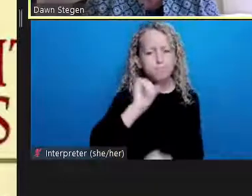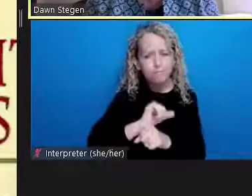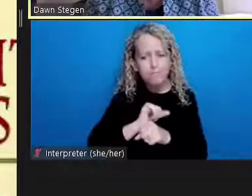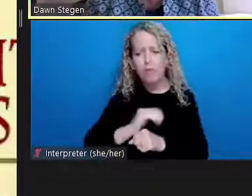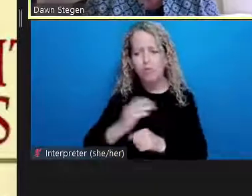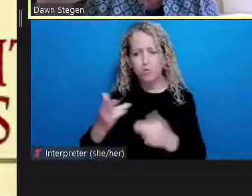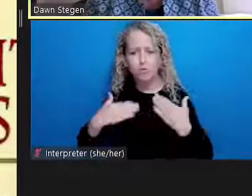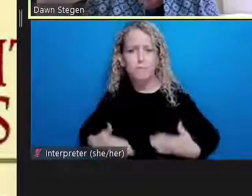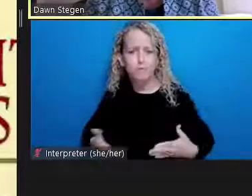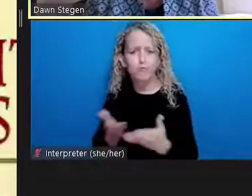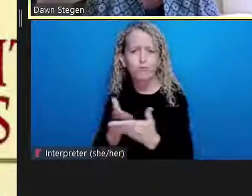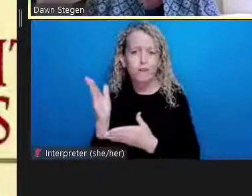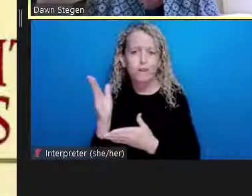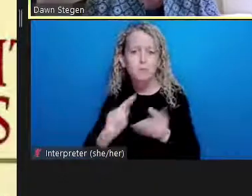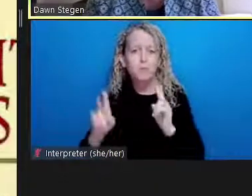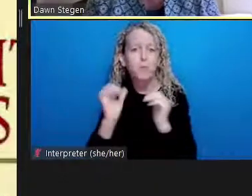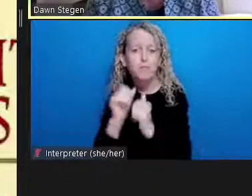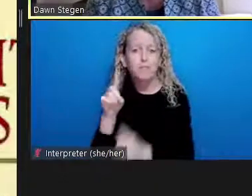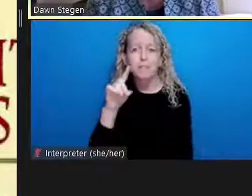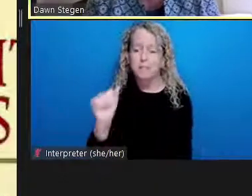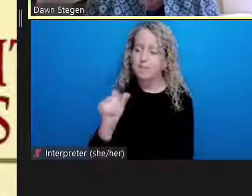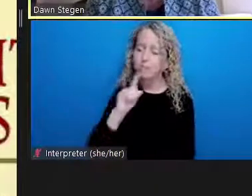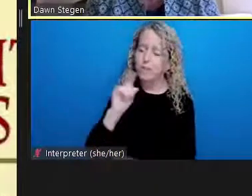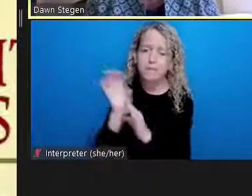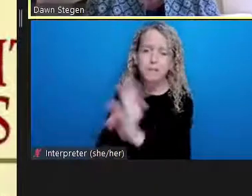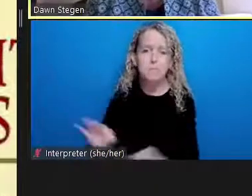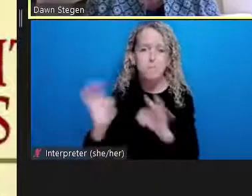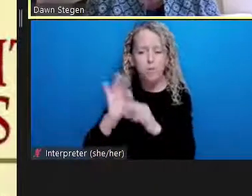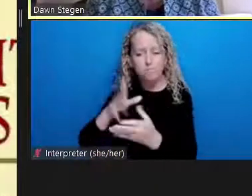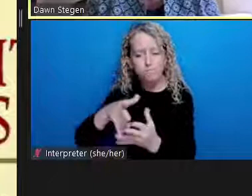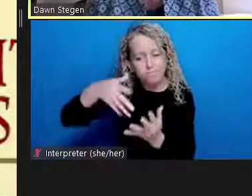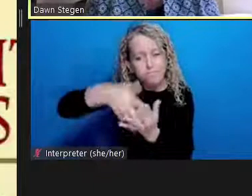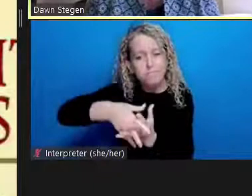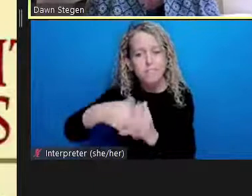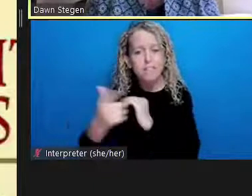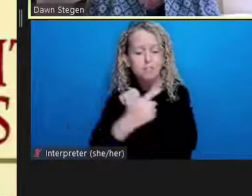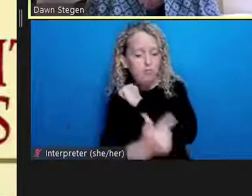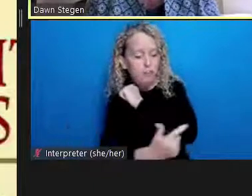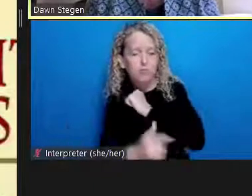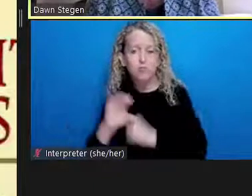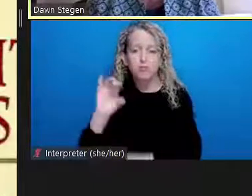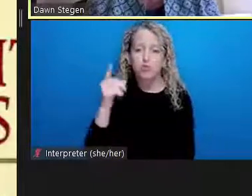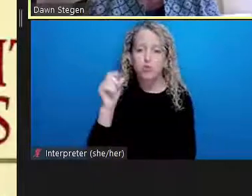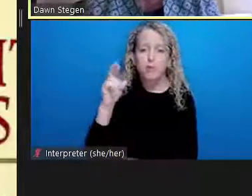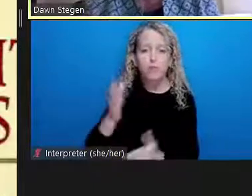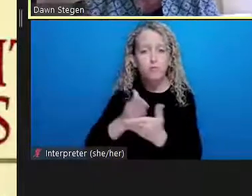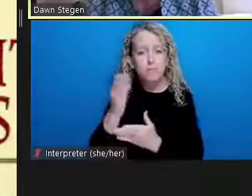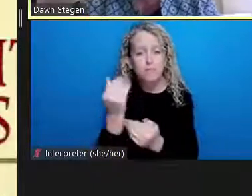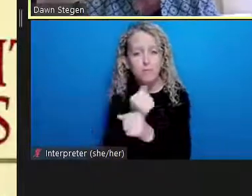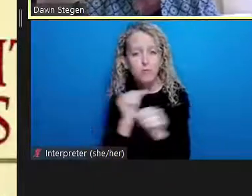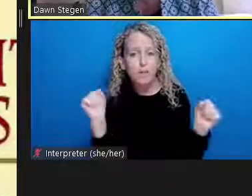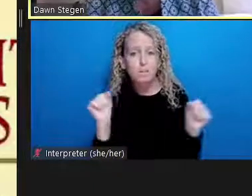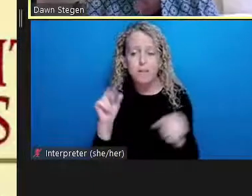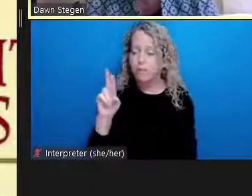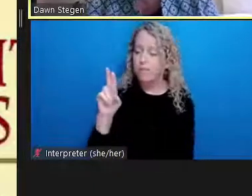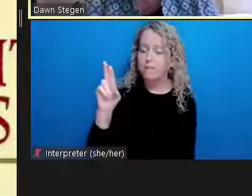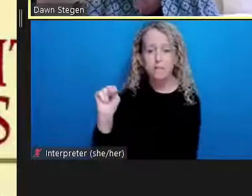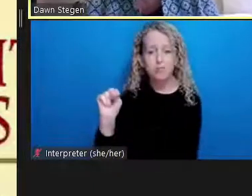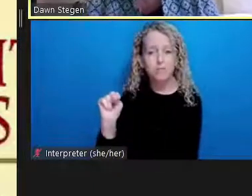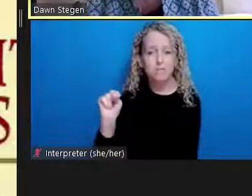persons with disabilities is enshrined in legislation, the Charter of Rights and Freedoms, the United Nations